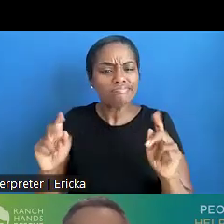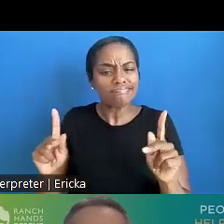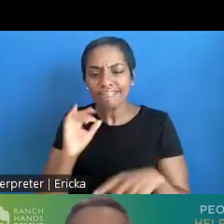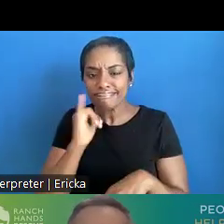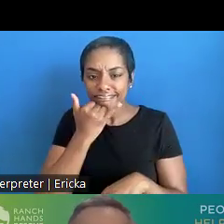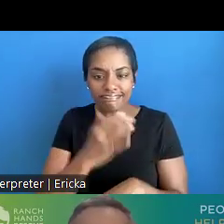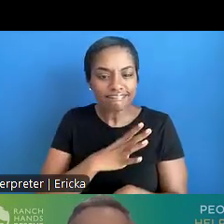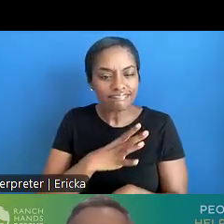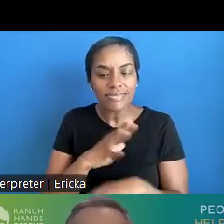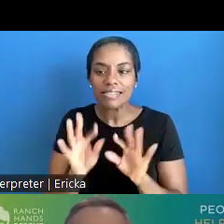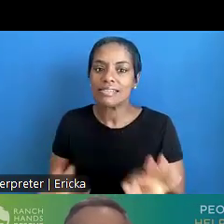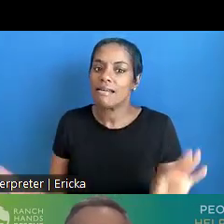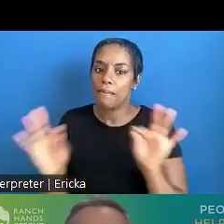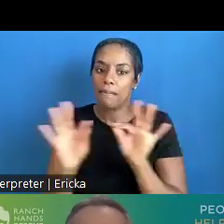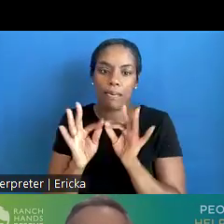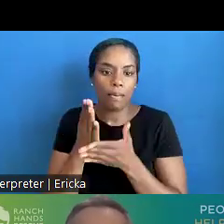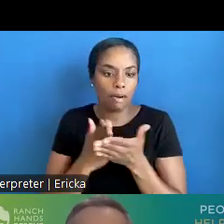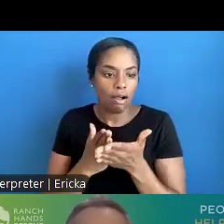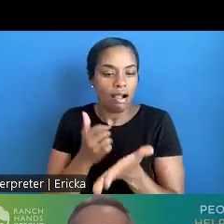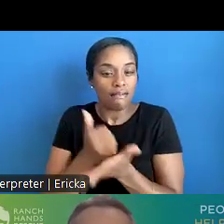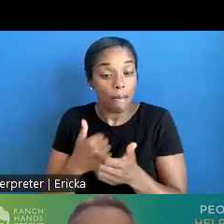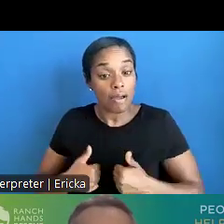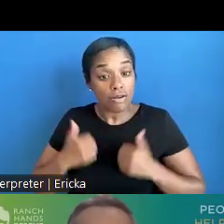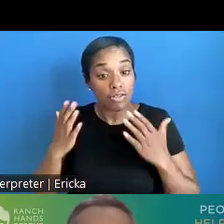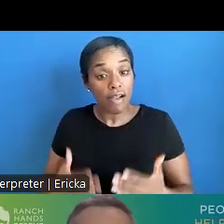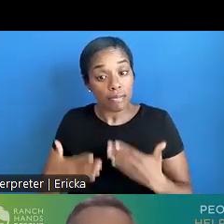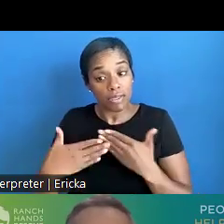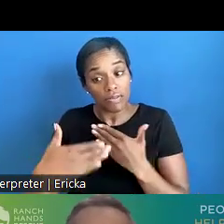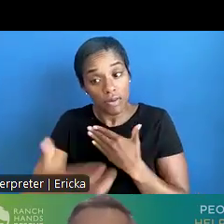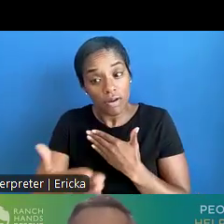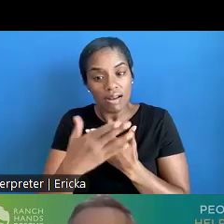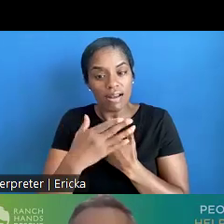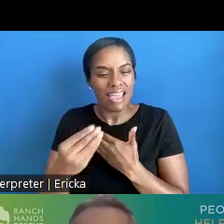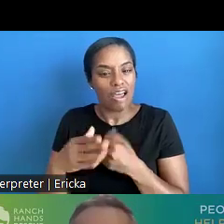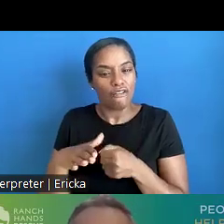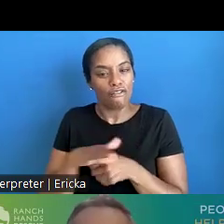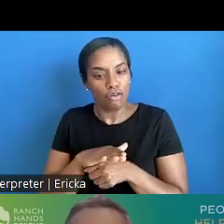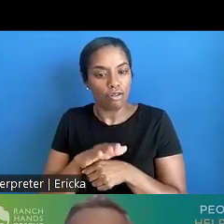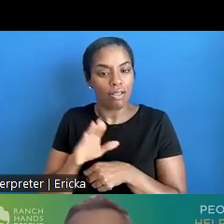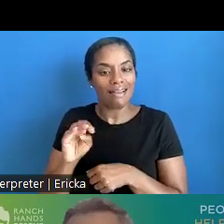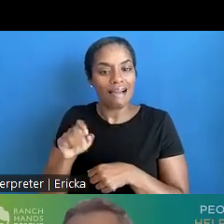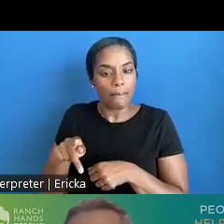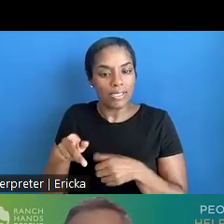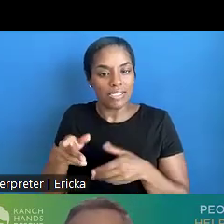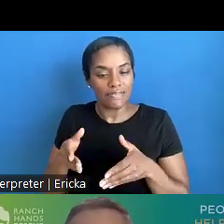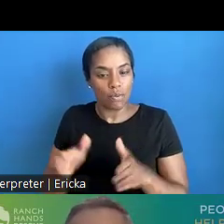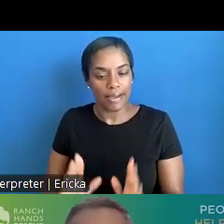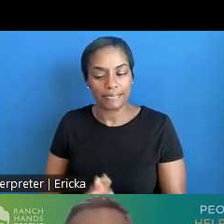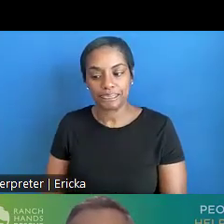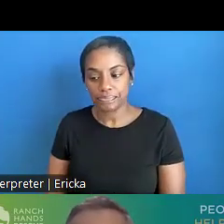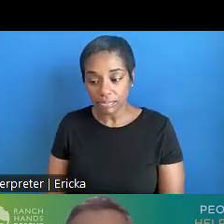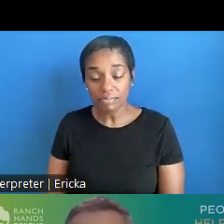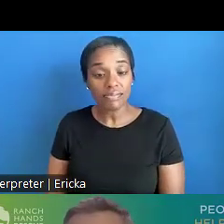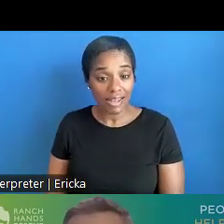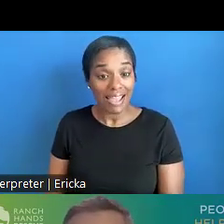a really important part of helping a survivor move forward in a full and comprehensive manner. And so getting them connected to